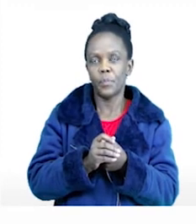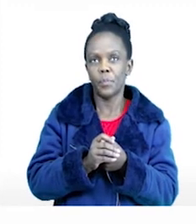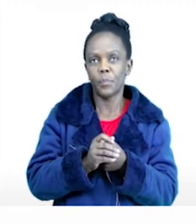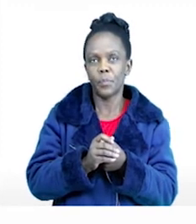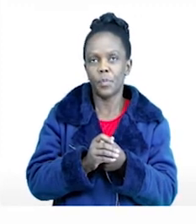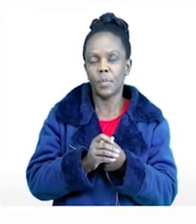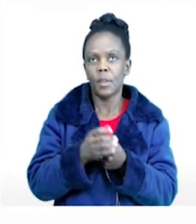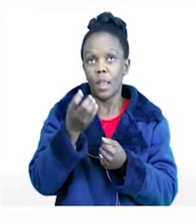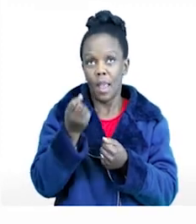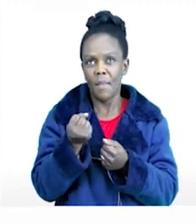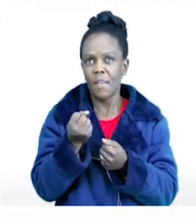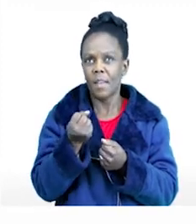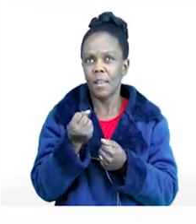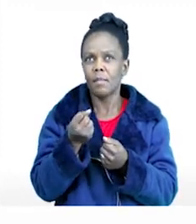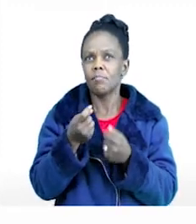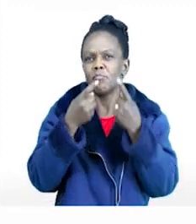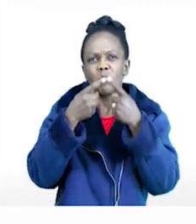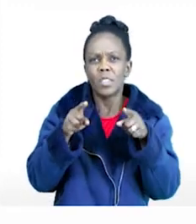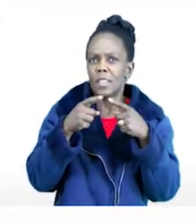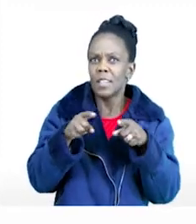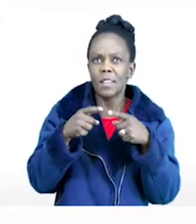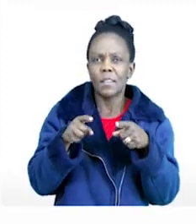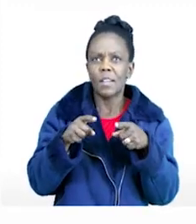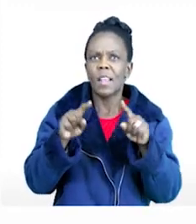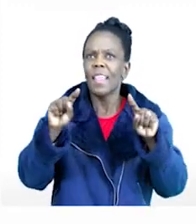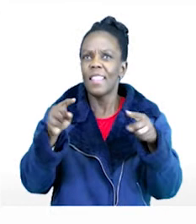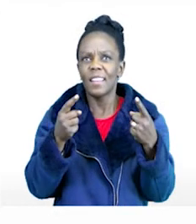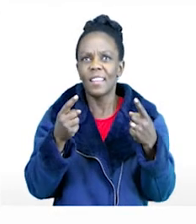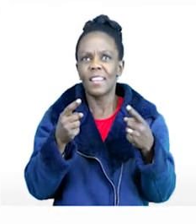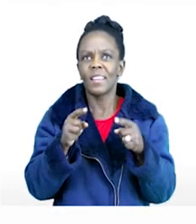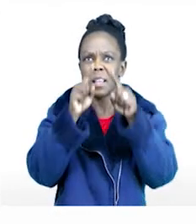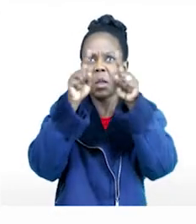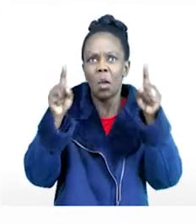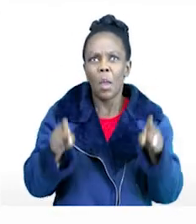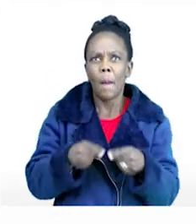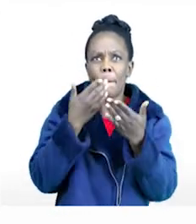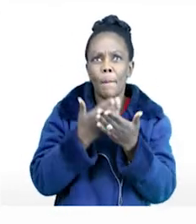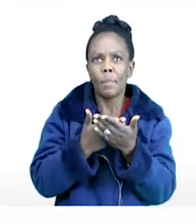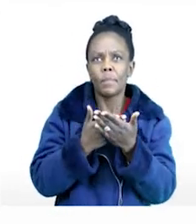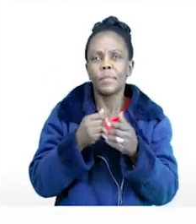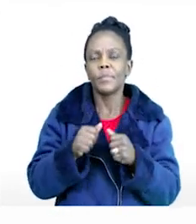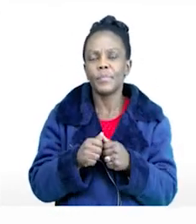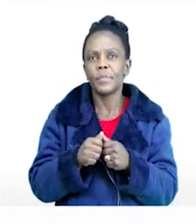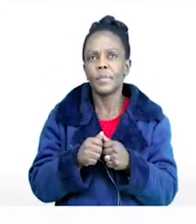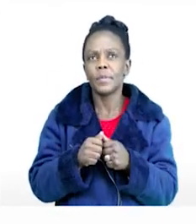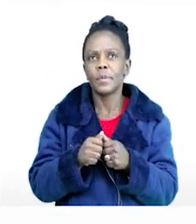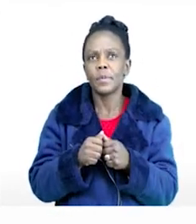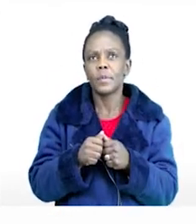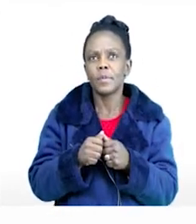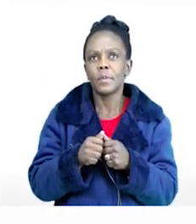8, we have all sorts of pictures that are there. Our job is to find and color